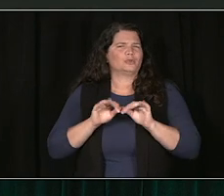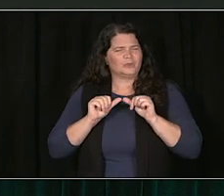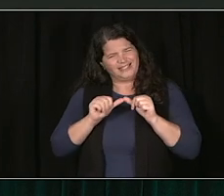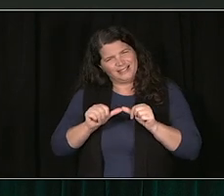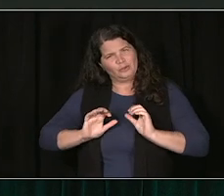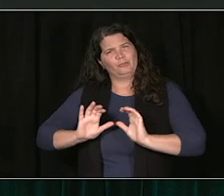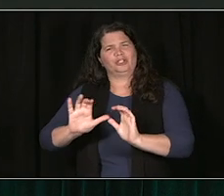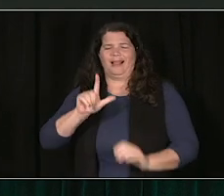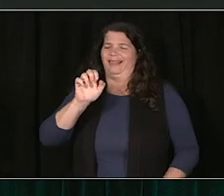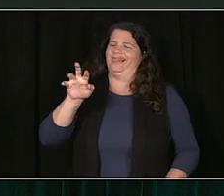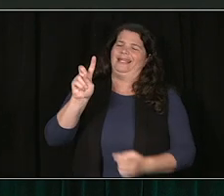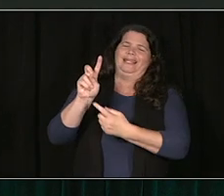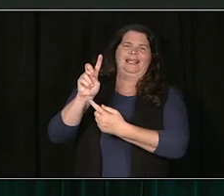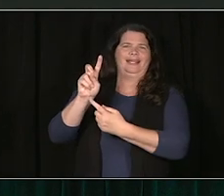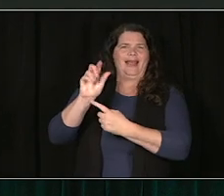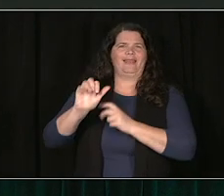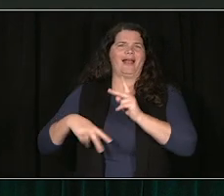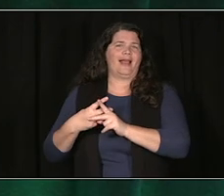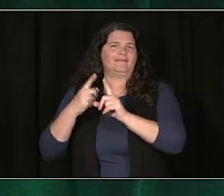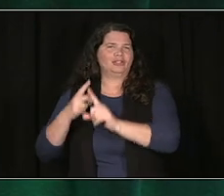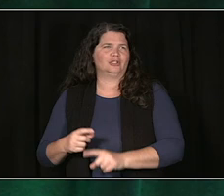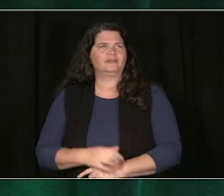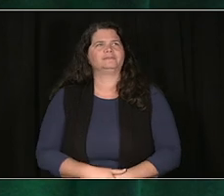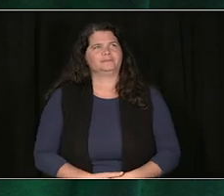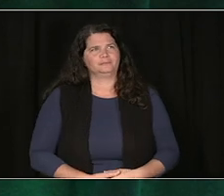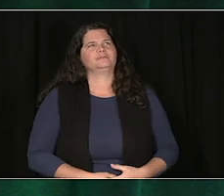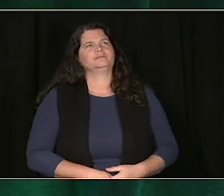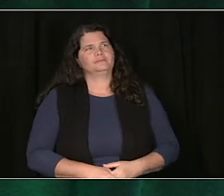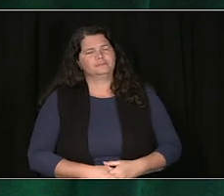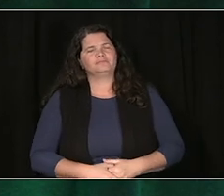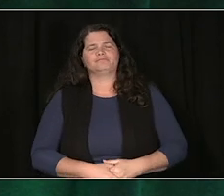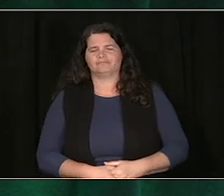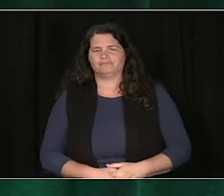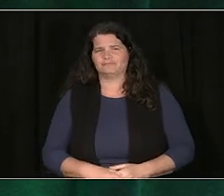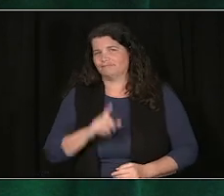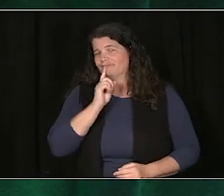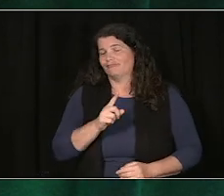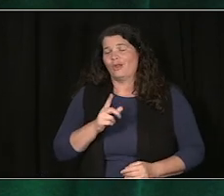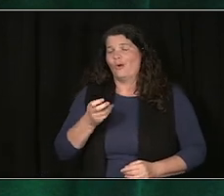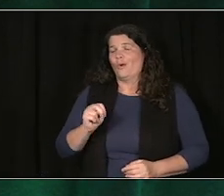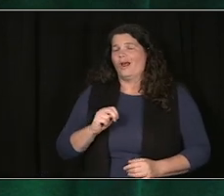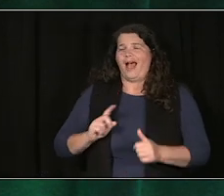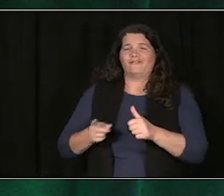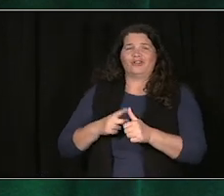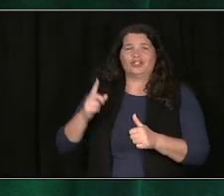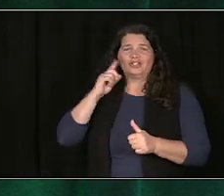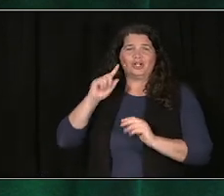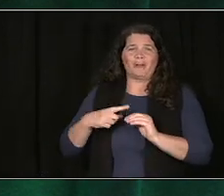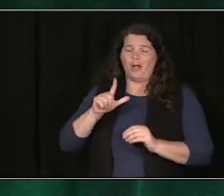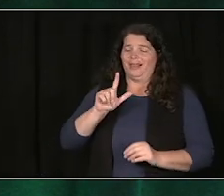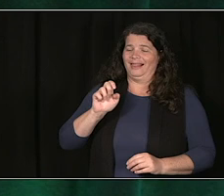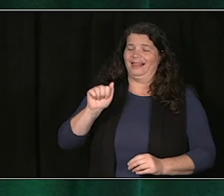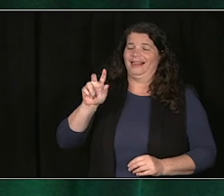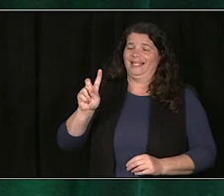initiatives like LEAD? Yeah, I was so, when I first heard about the LEAD resolution in the last Congress, I